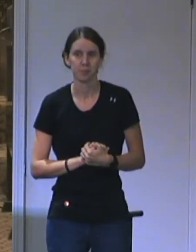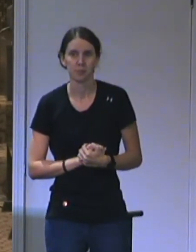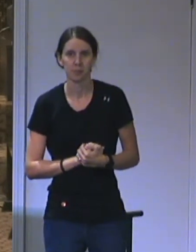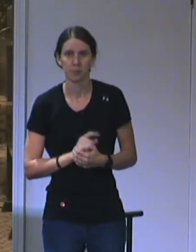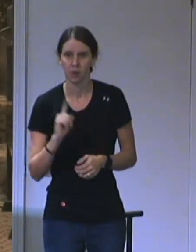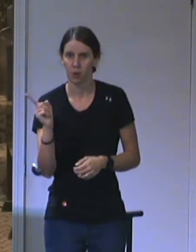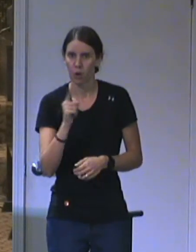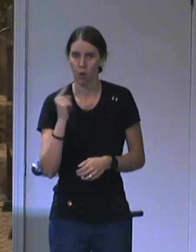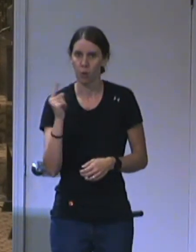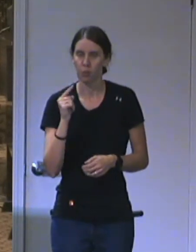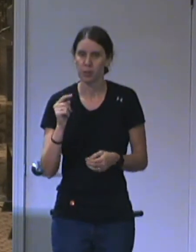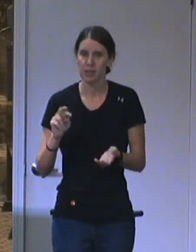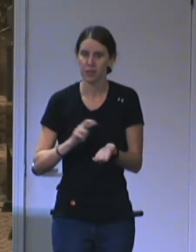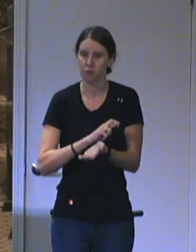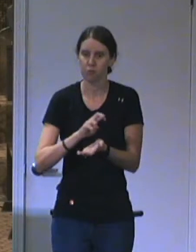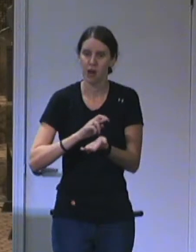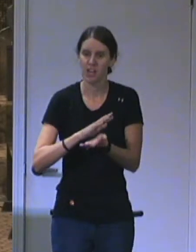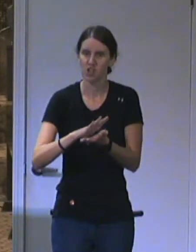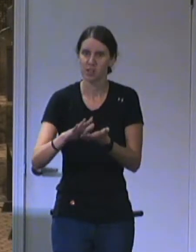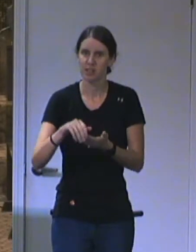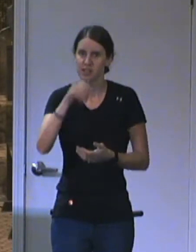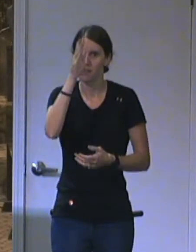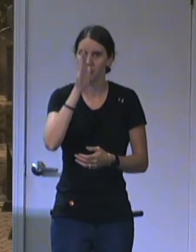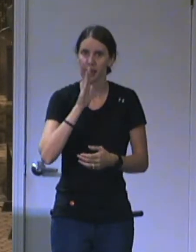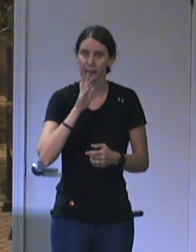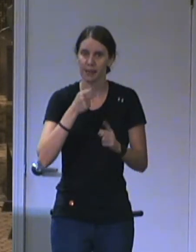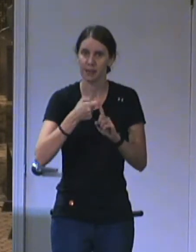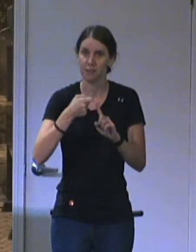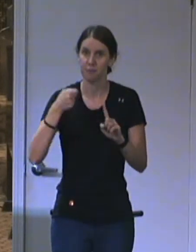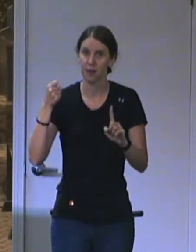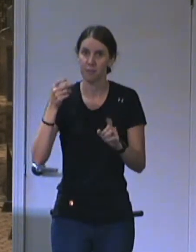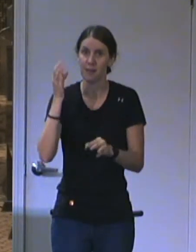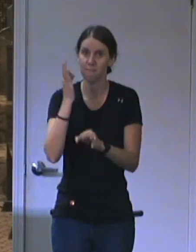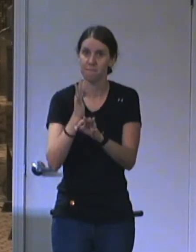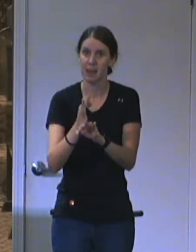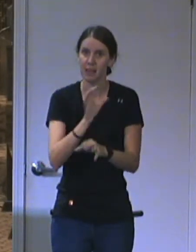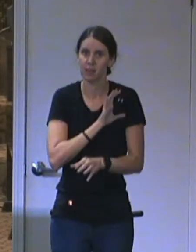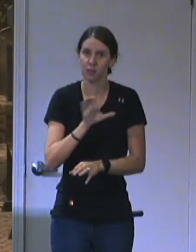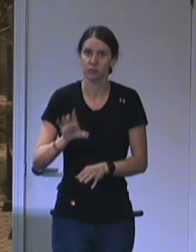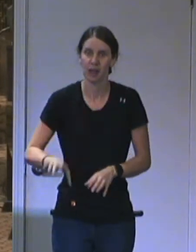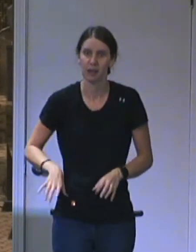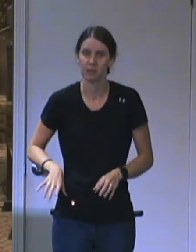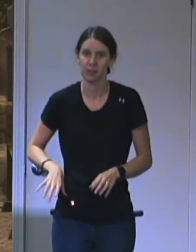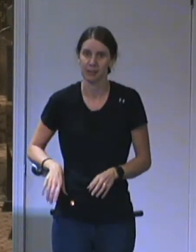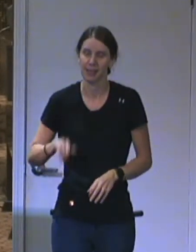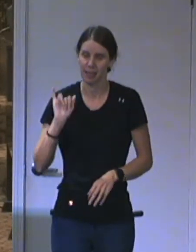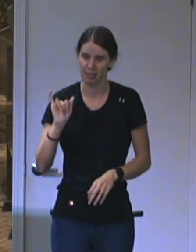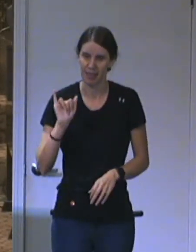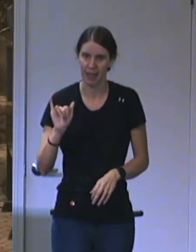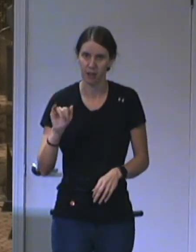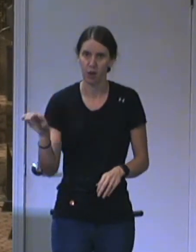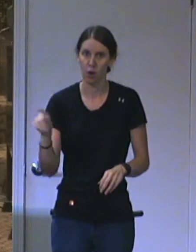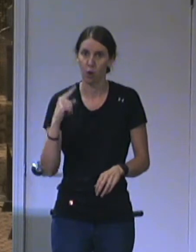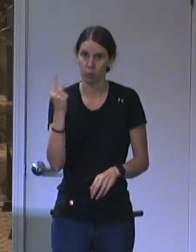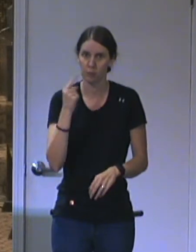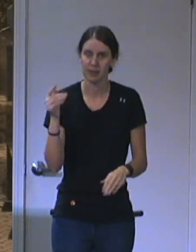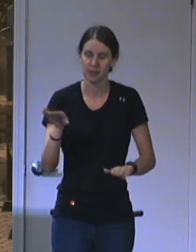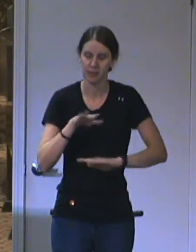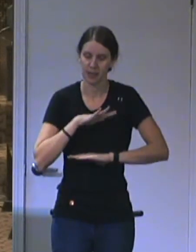Only the righteousness of God, which comes through faith in Christ, is sufficient.